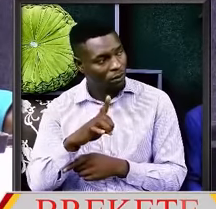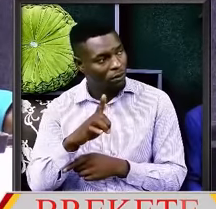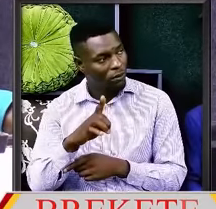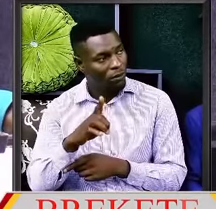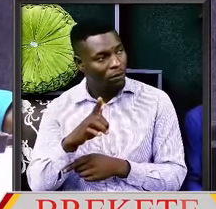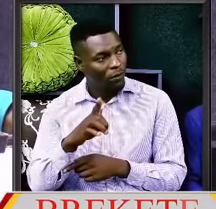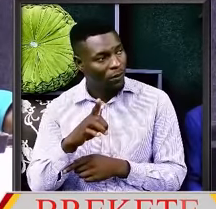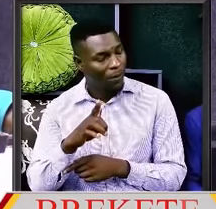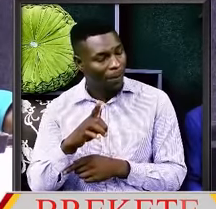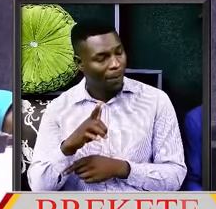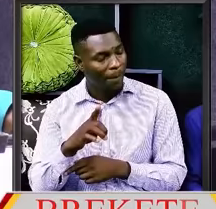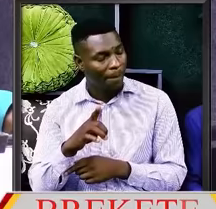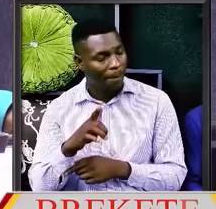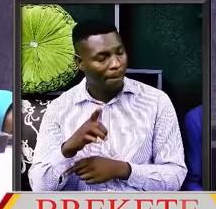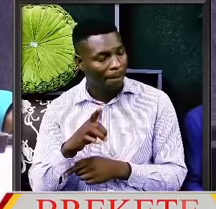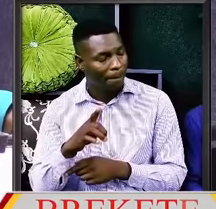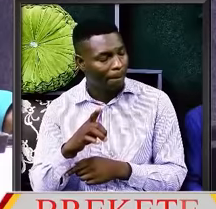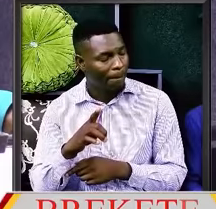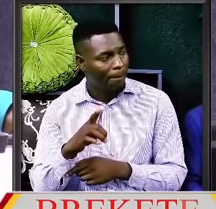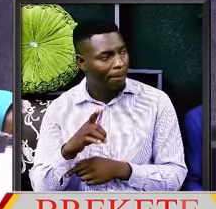that